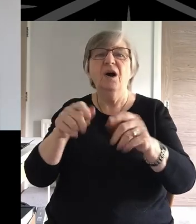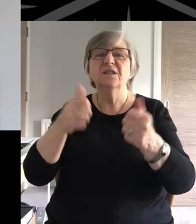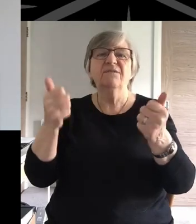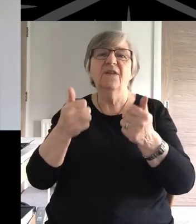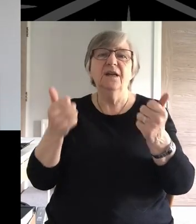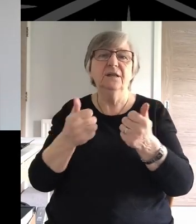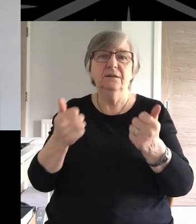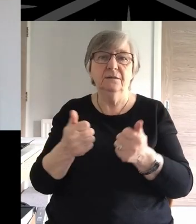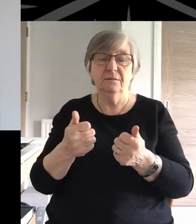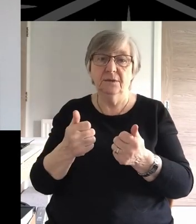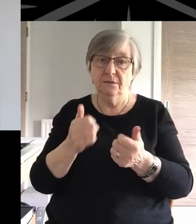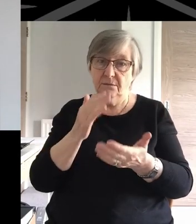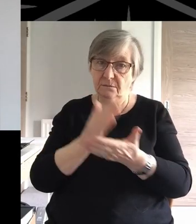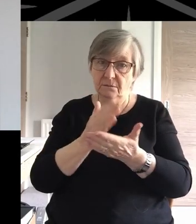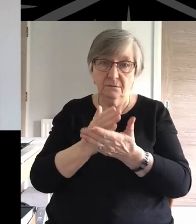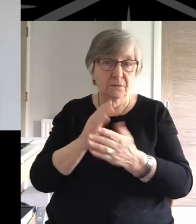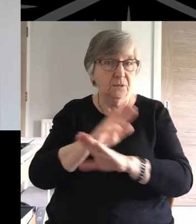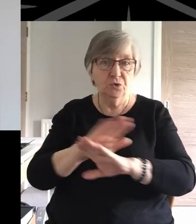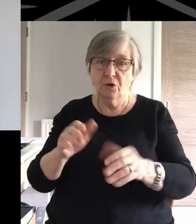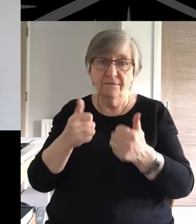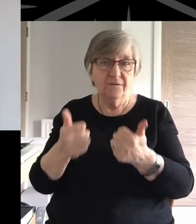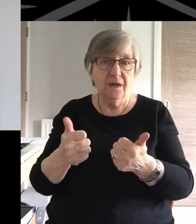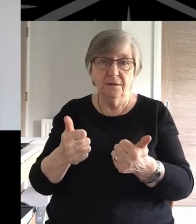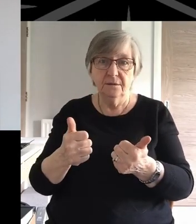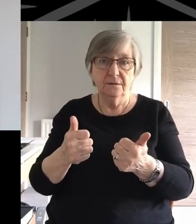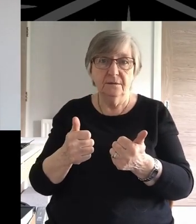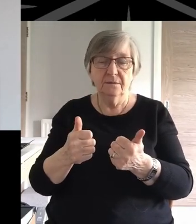say, when actually it's not.